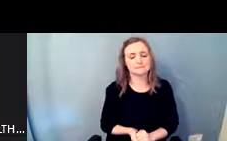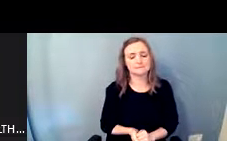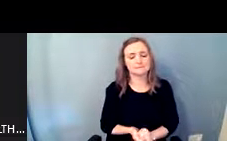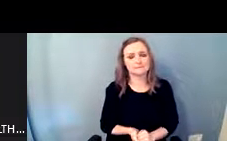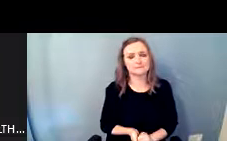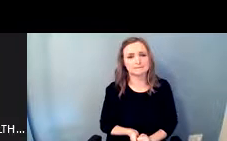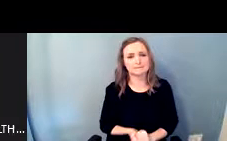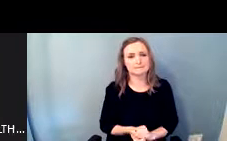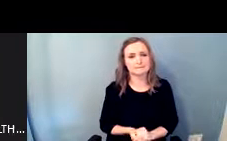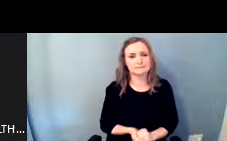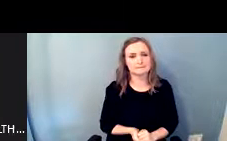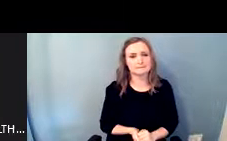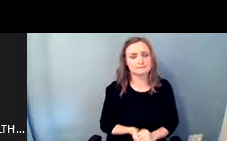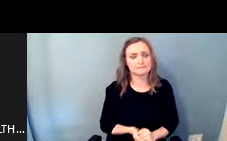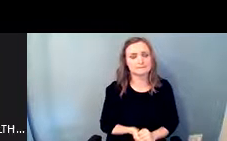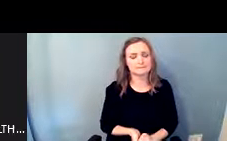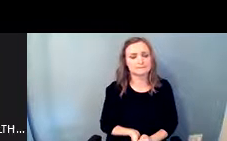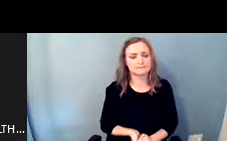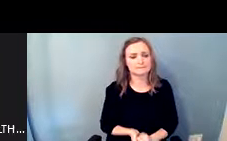So